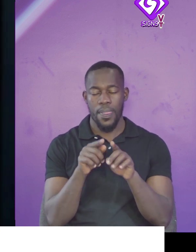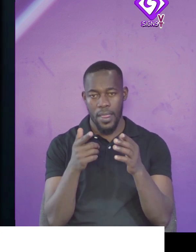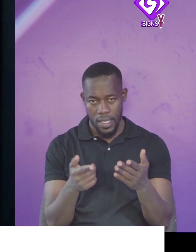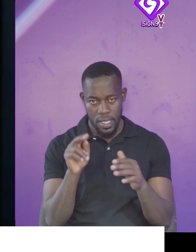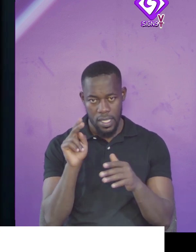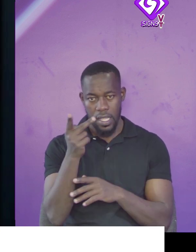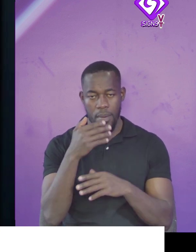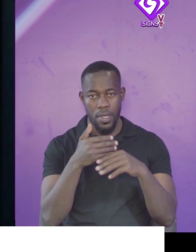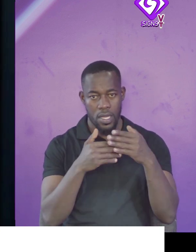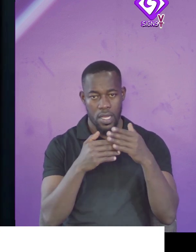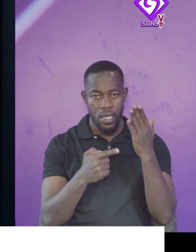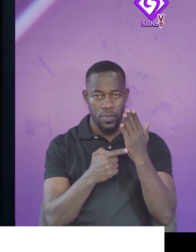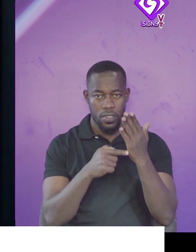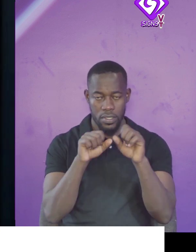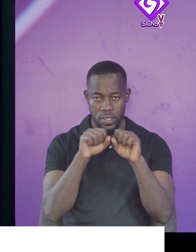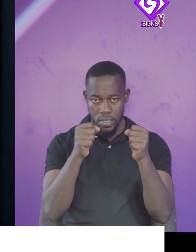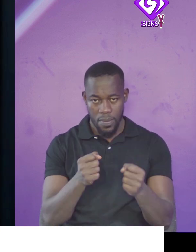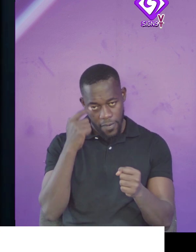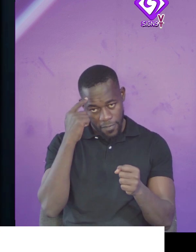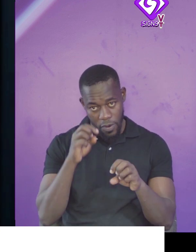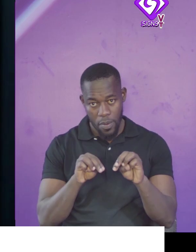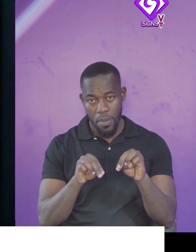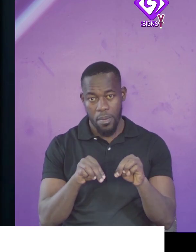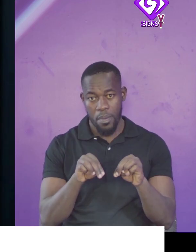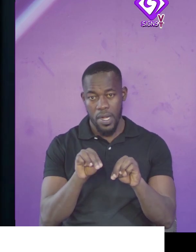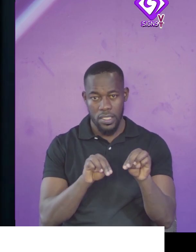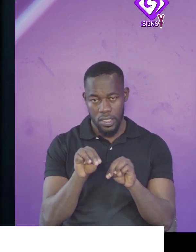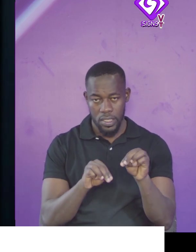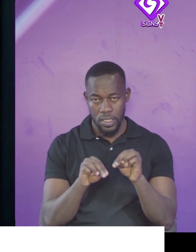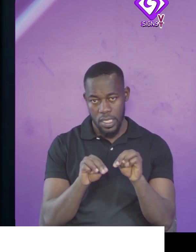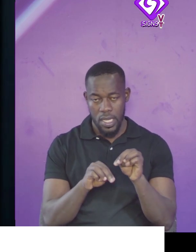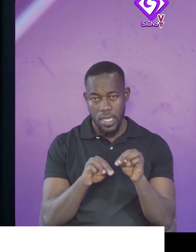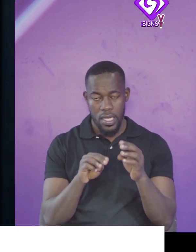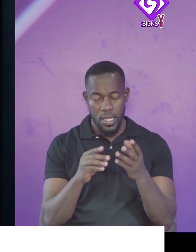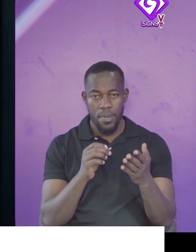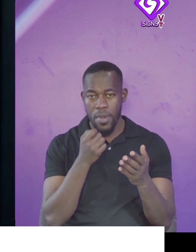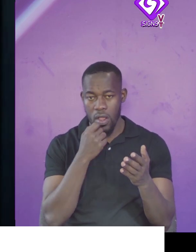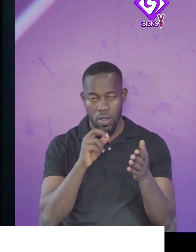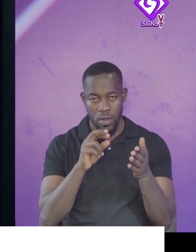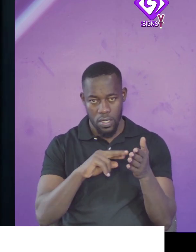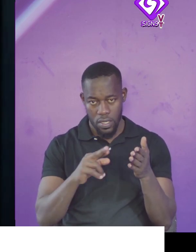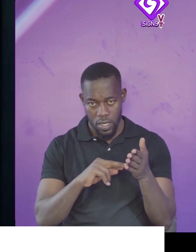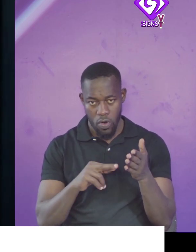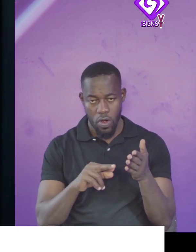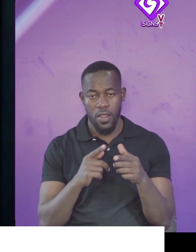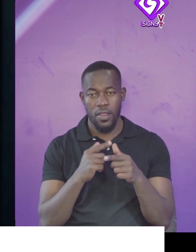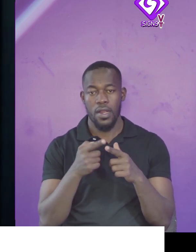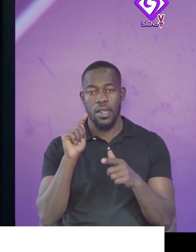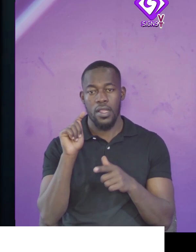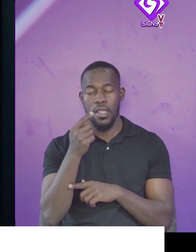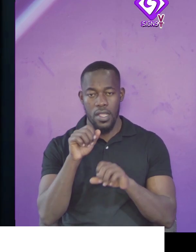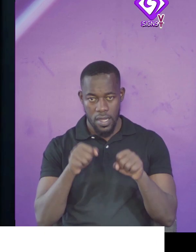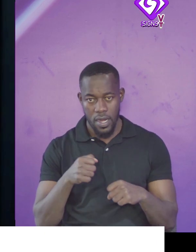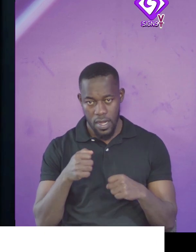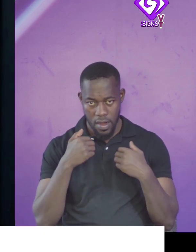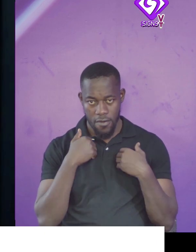a system of managing medical records and things, so that Kenya is able to manage an effective health